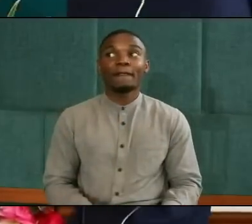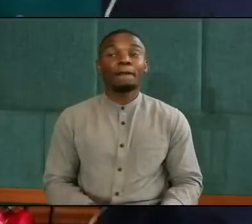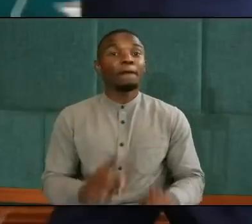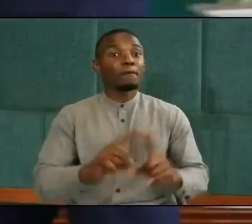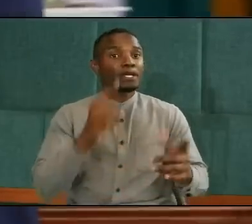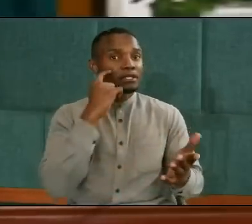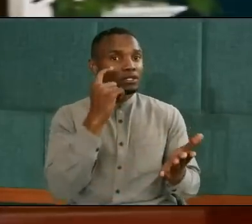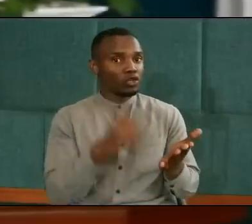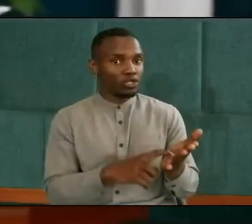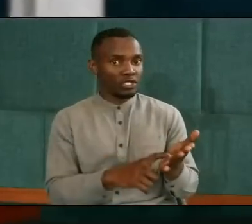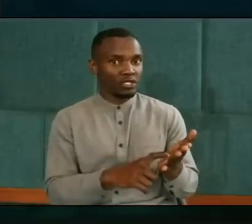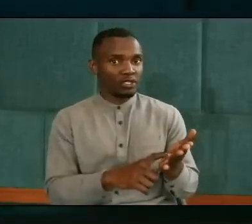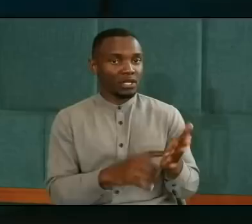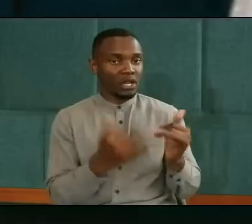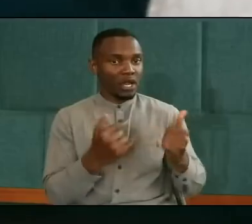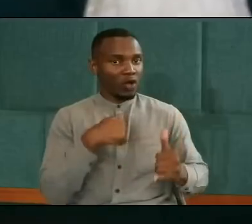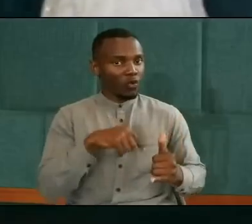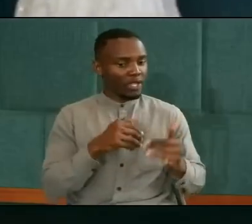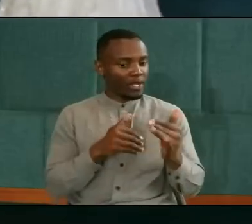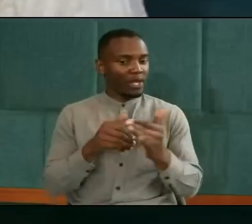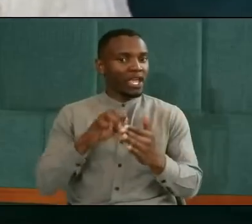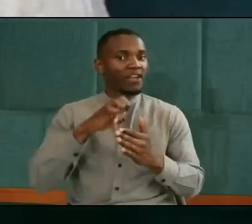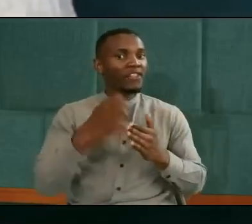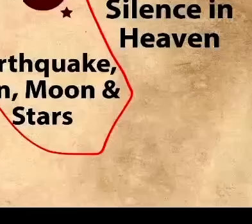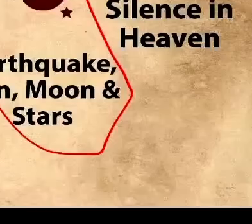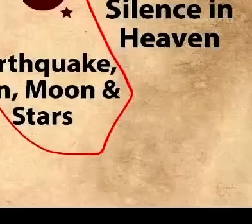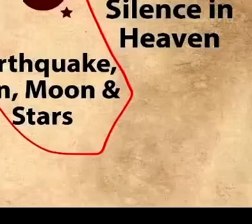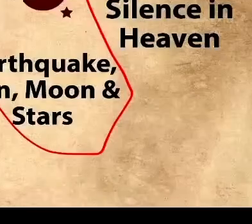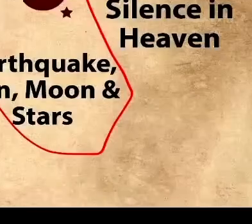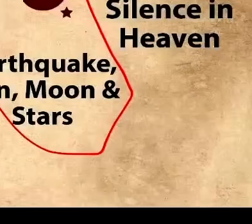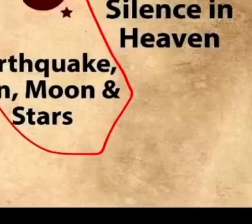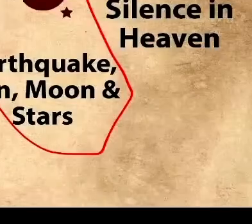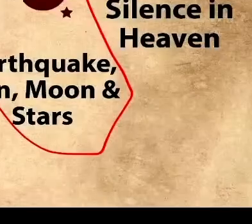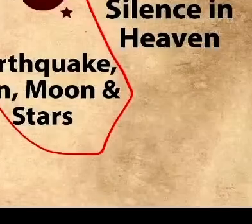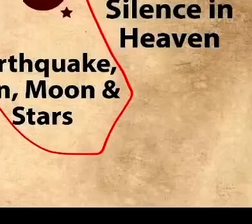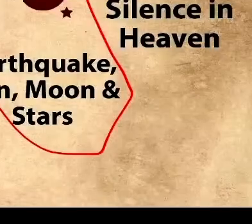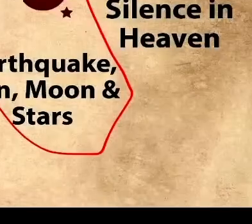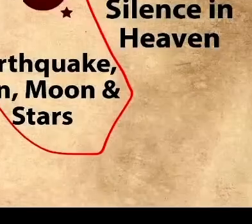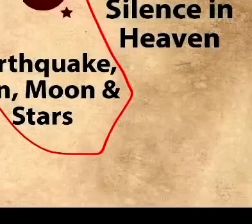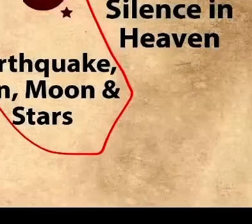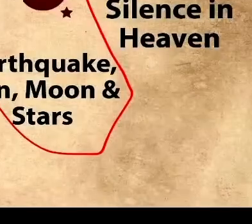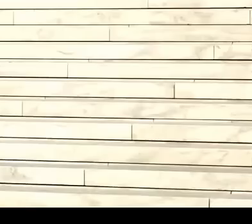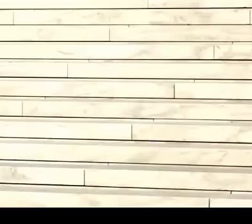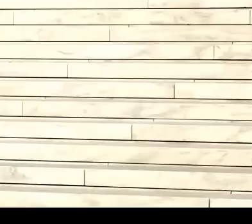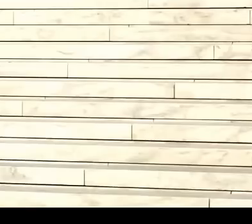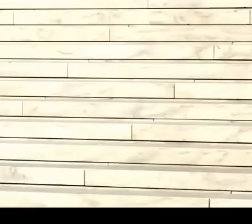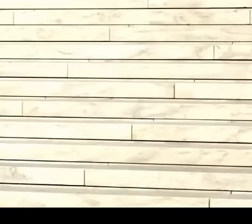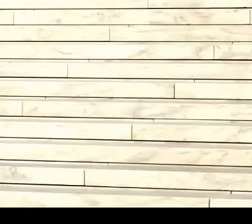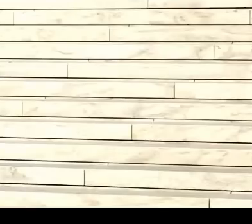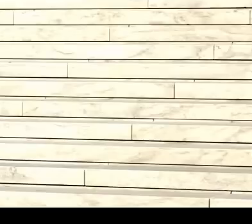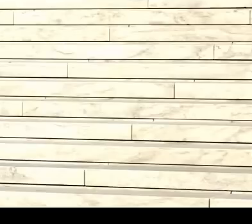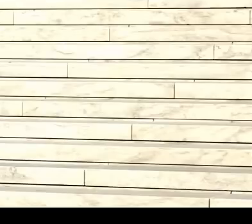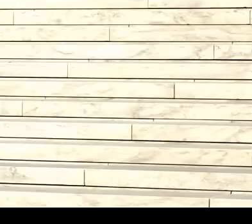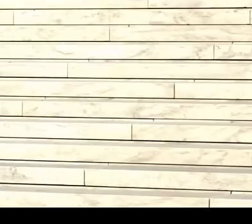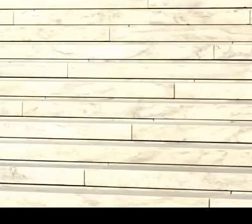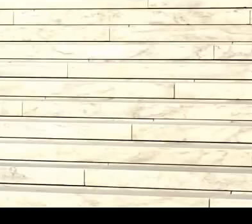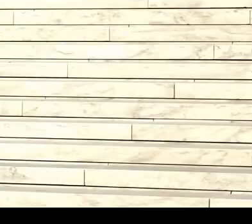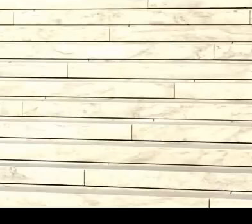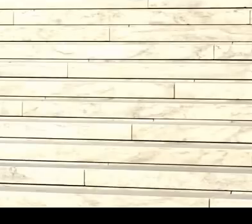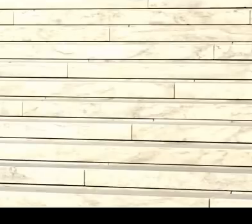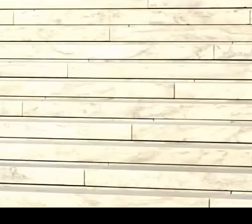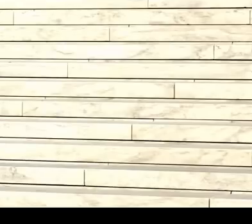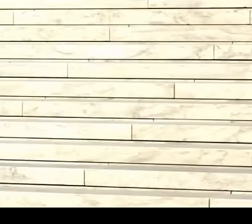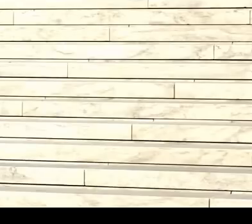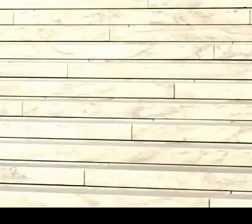But notice, we're at the end. Is the church with me? Where the seals come, we're at the end. There are 7 churches in